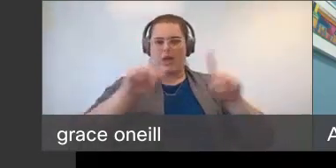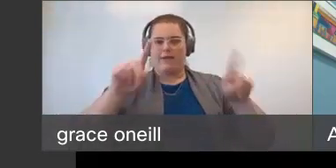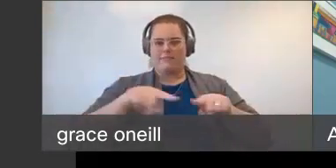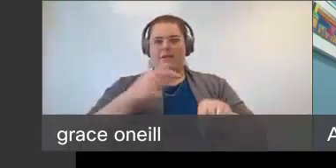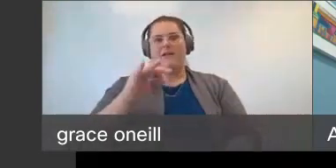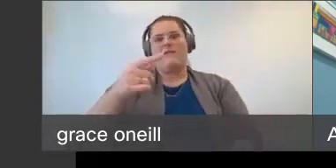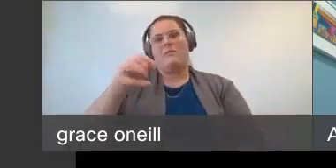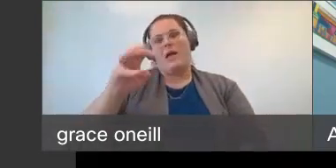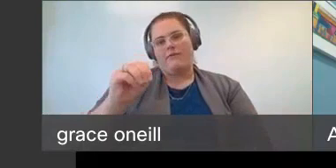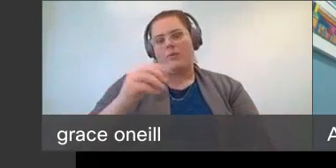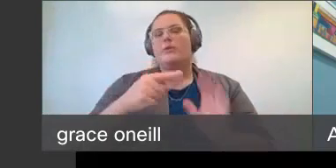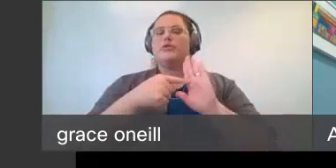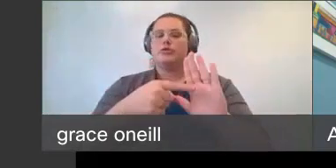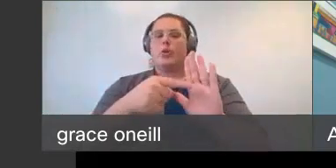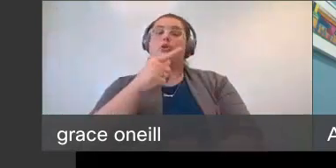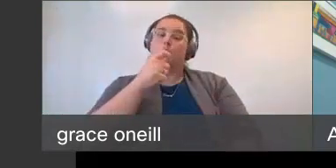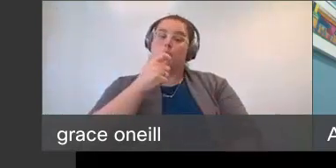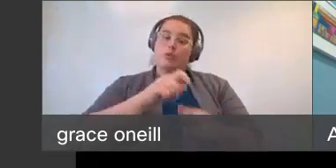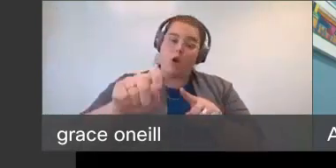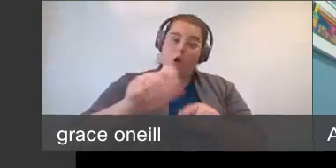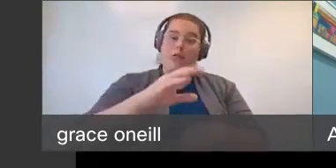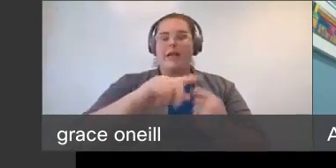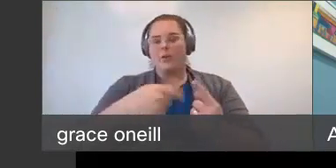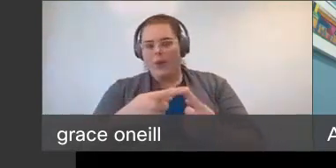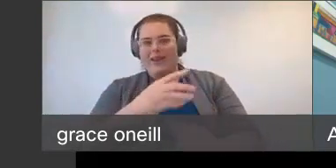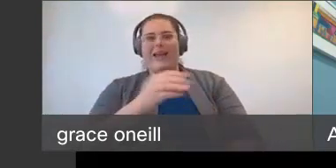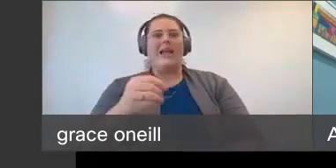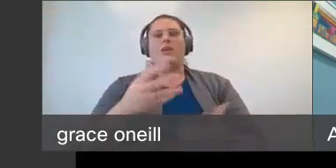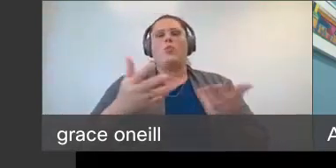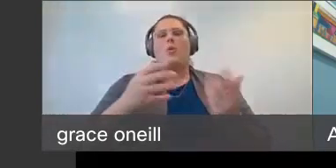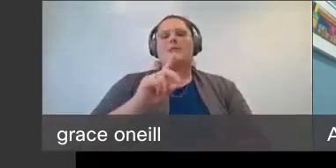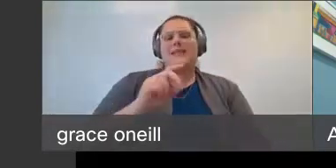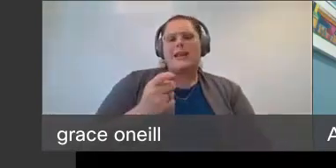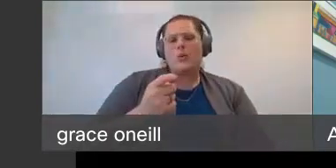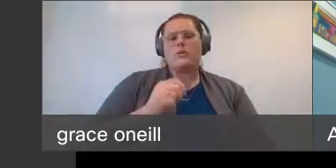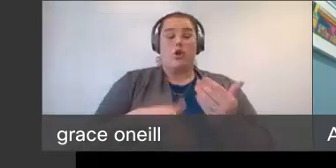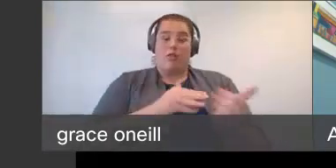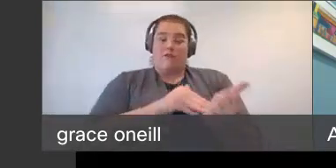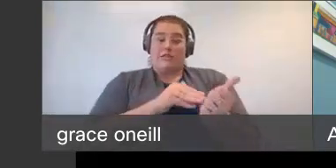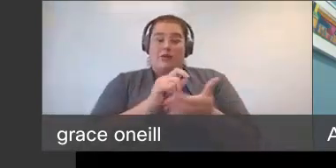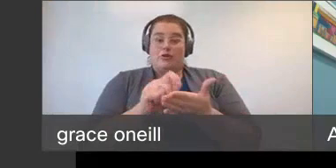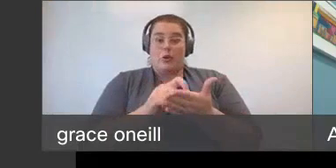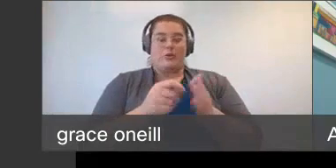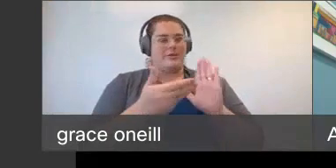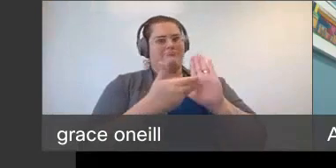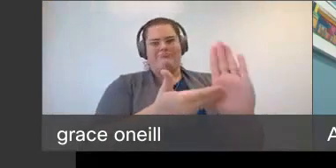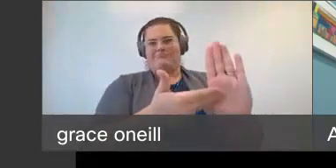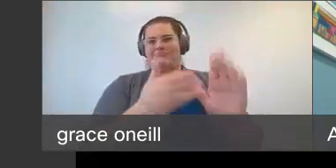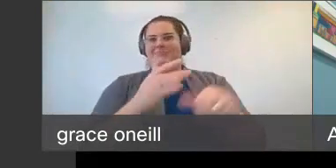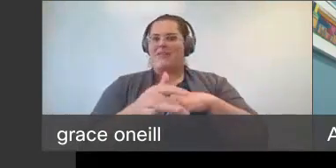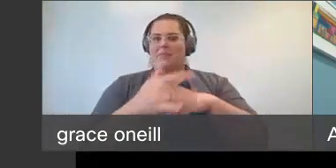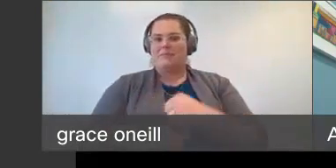which shows who was called, when they called, what was the diagnosis. All the physician notes are kept there, and you can also run records off of